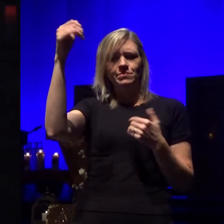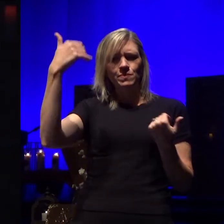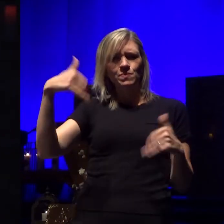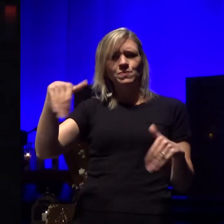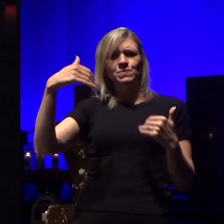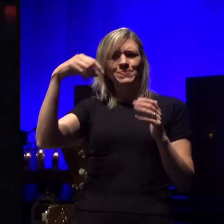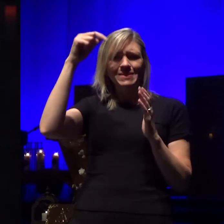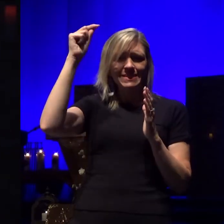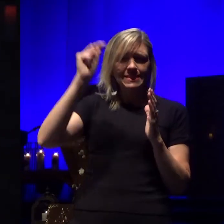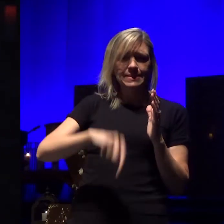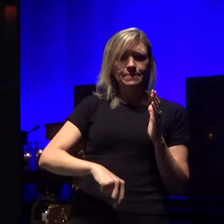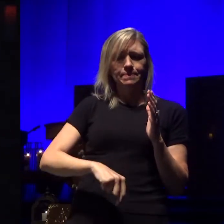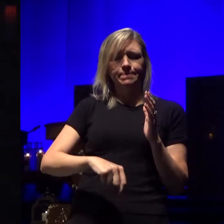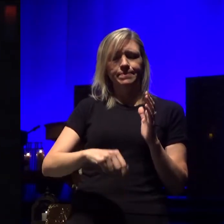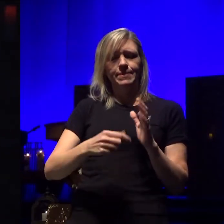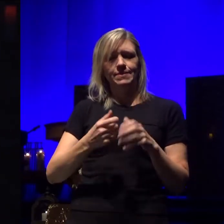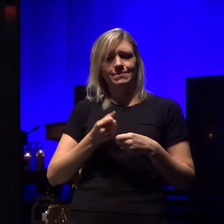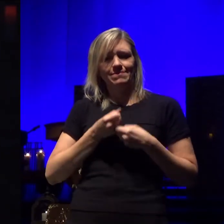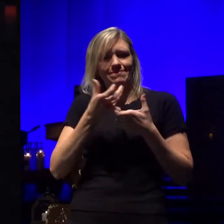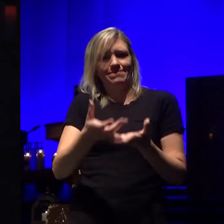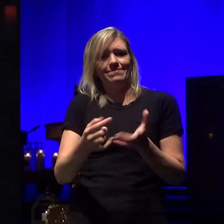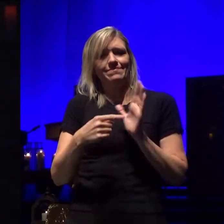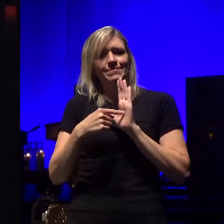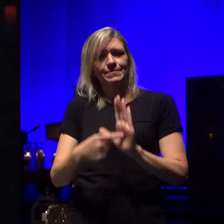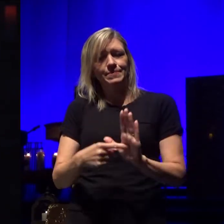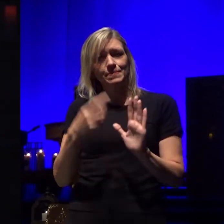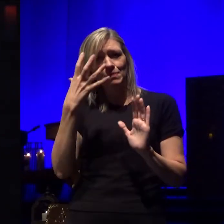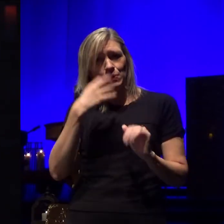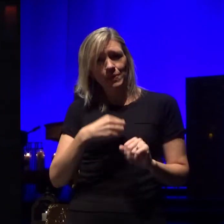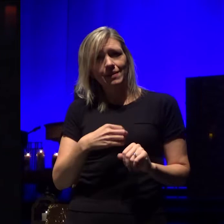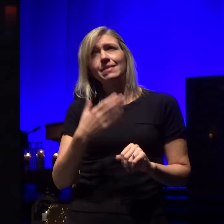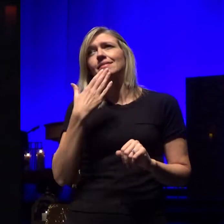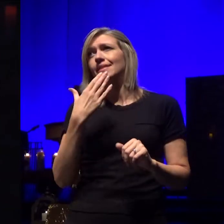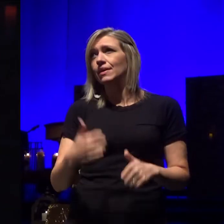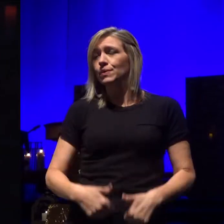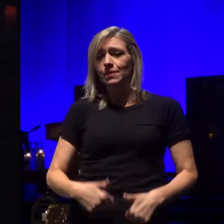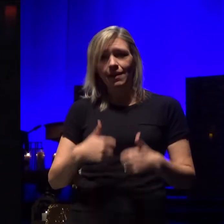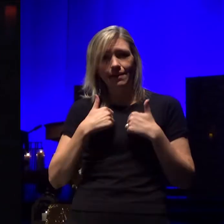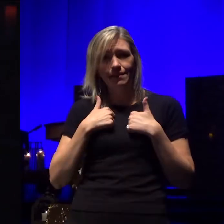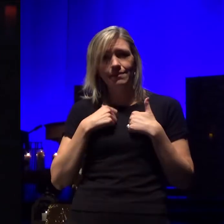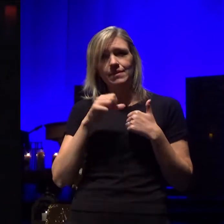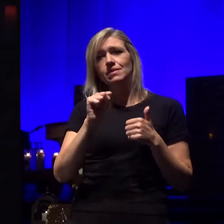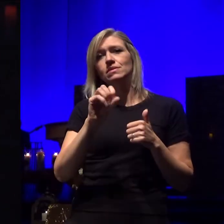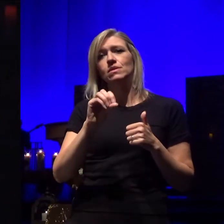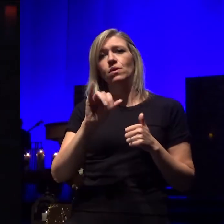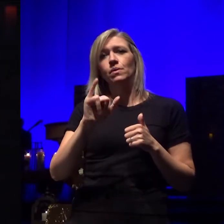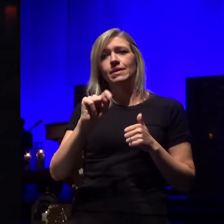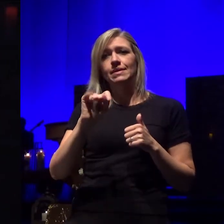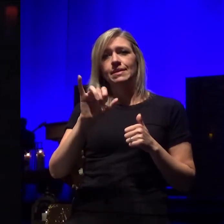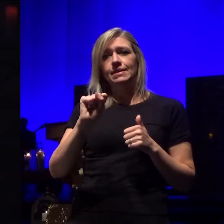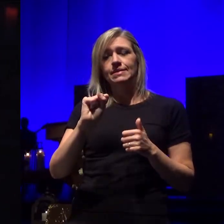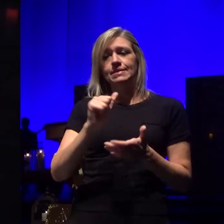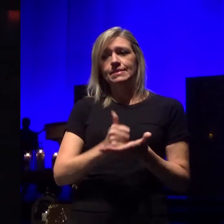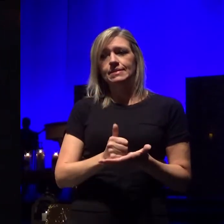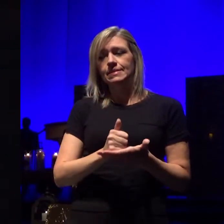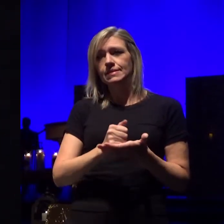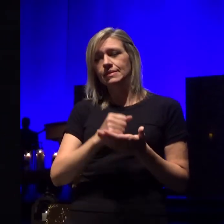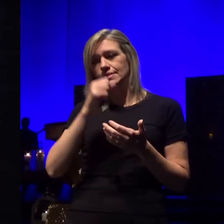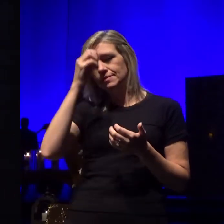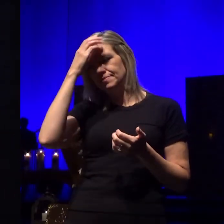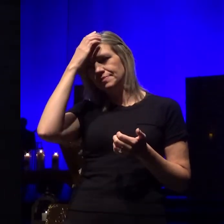its depth and its expression of beauty. Thank you, life. And so it is.